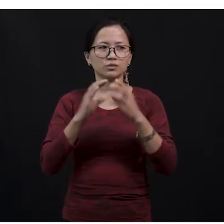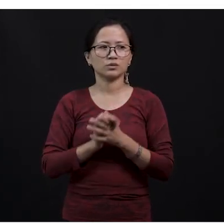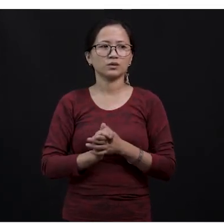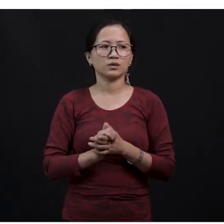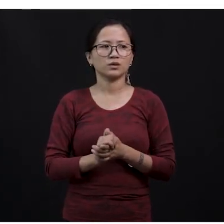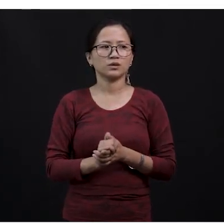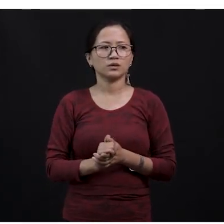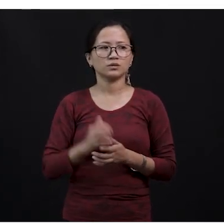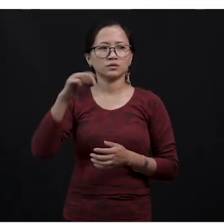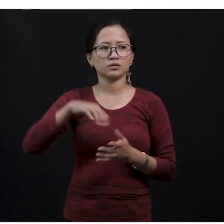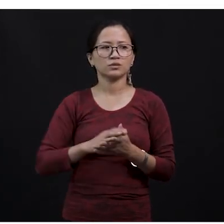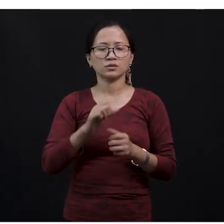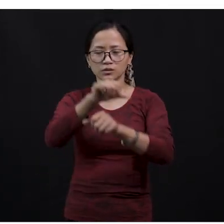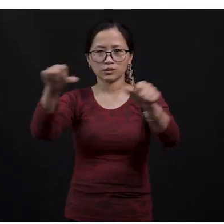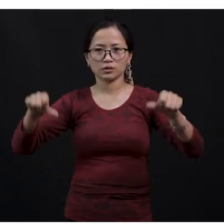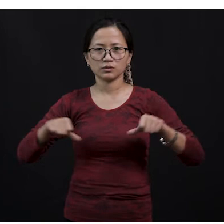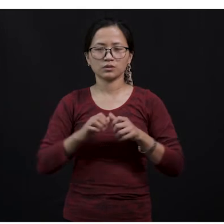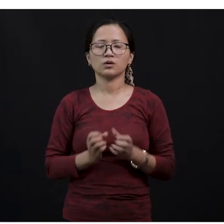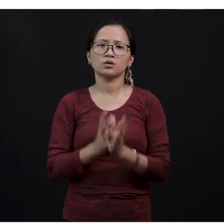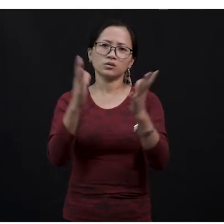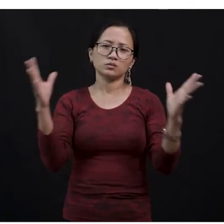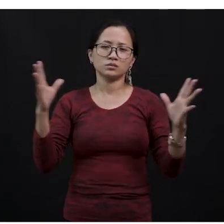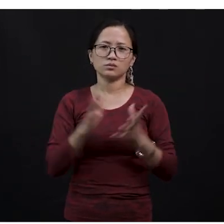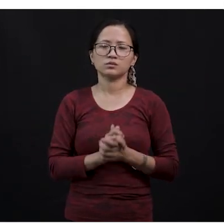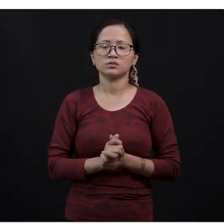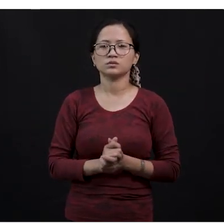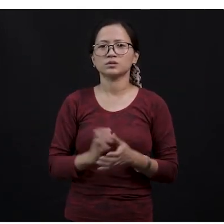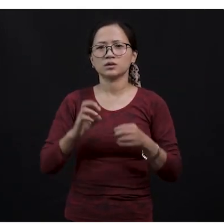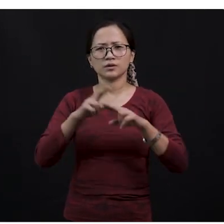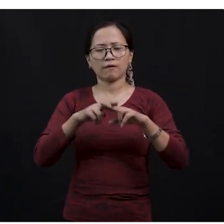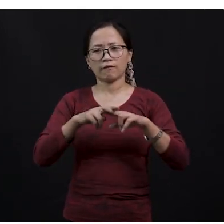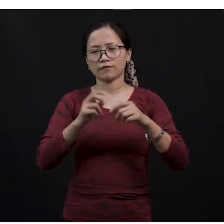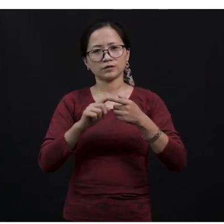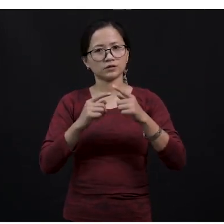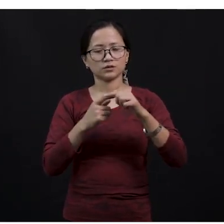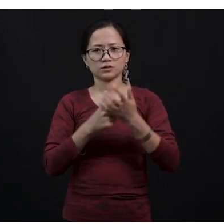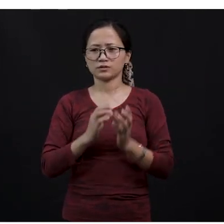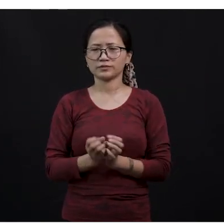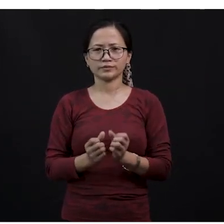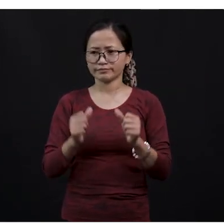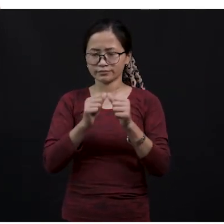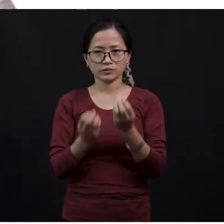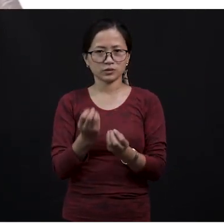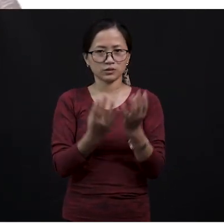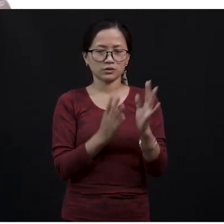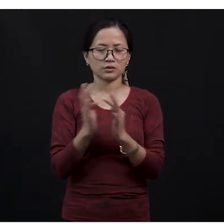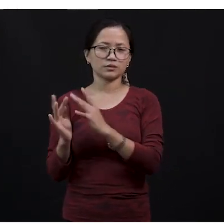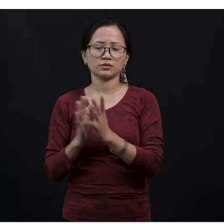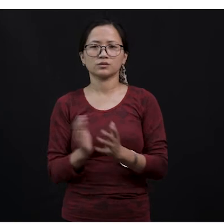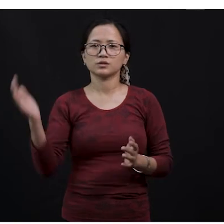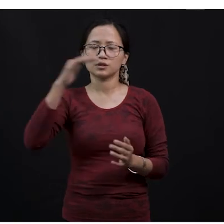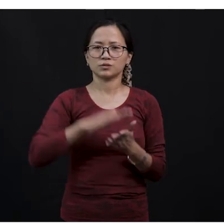this was one area where you had a lot of fertile agriculture products that came into